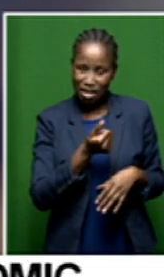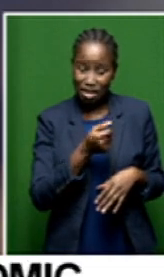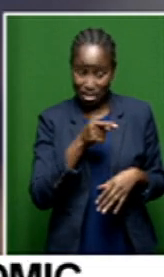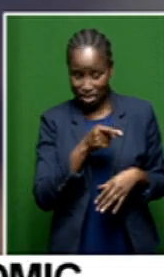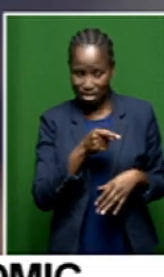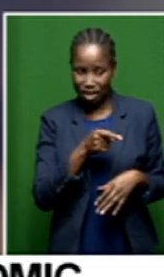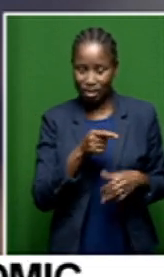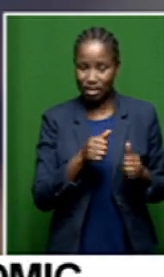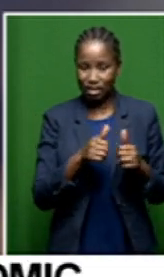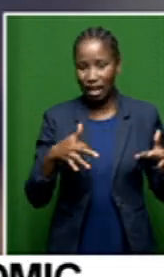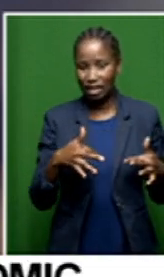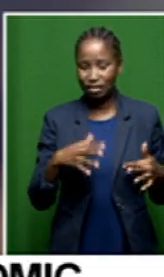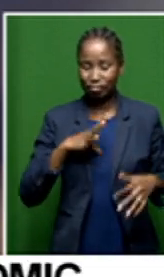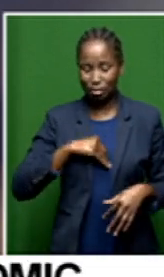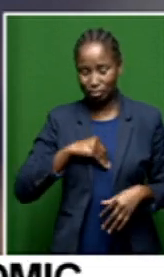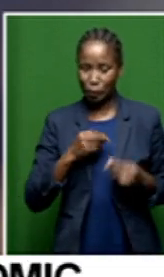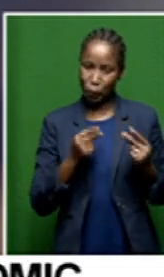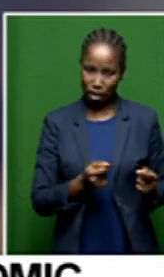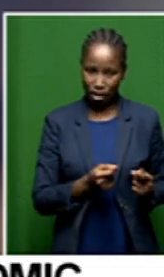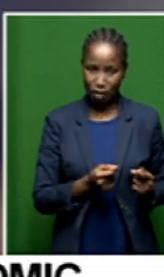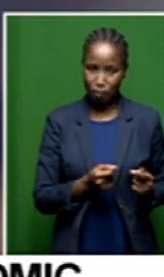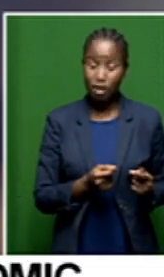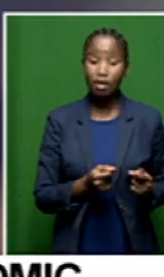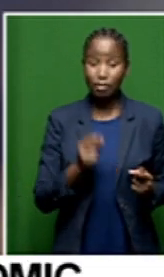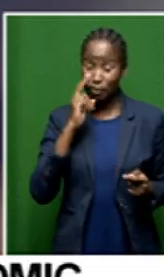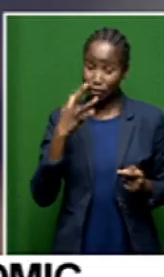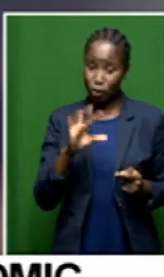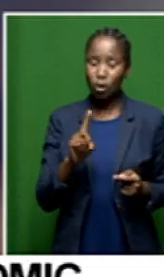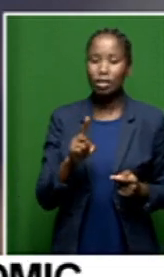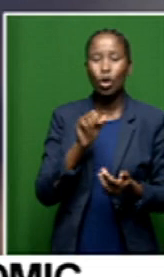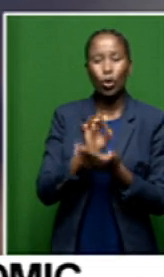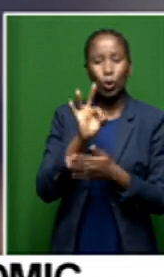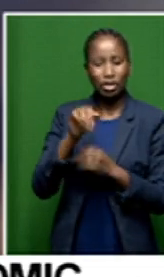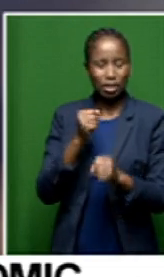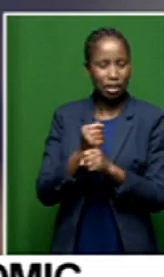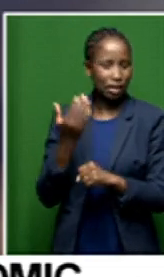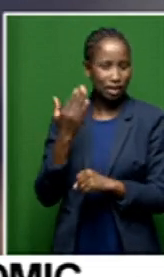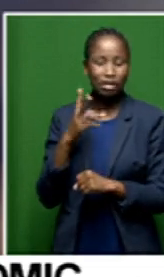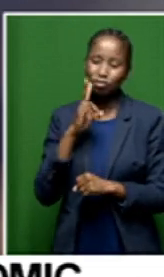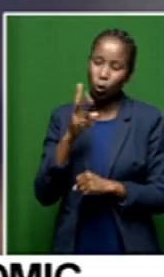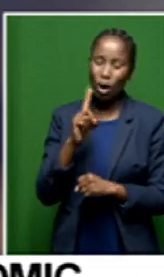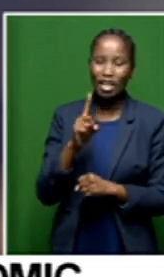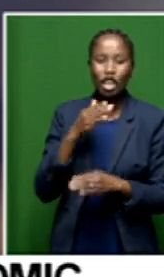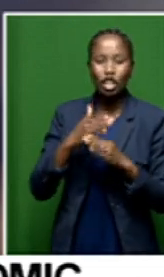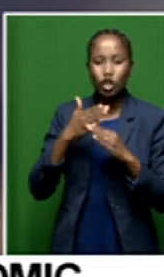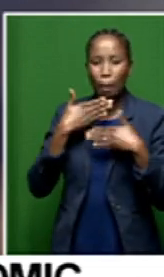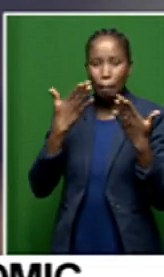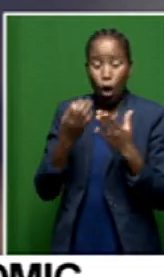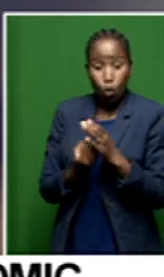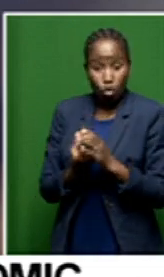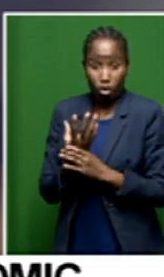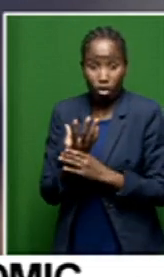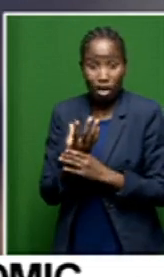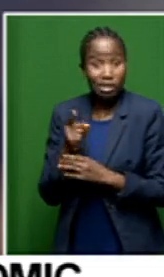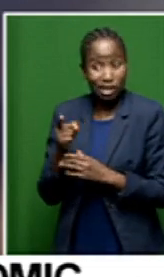much quicker. And we've also seen in South Africa a period of 13 years where we had what we call jobless growth. So the economy was